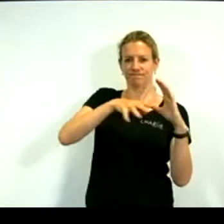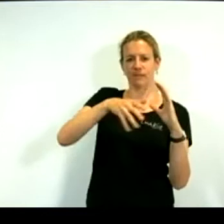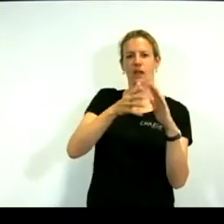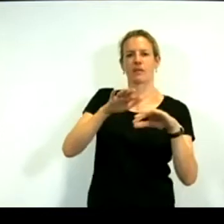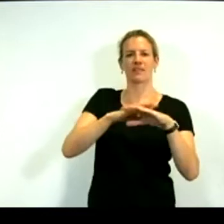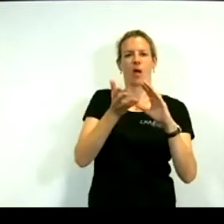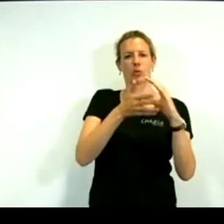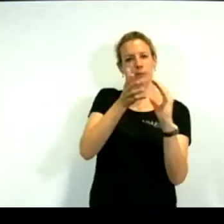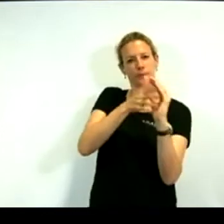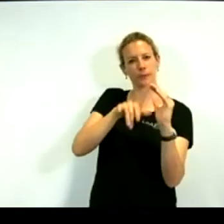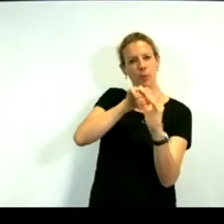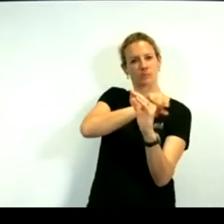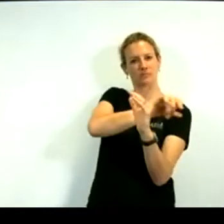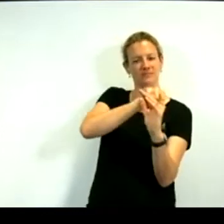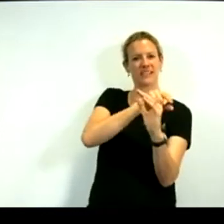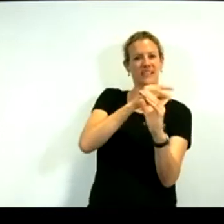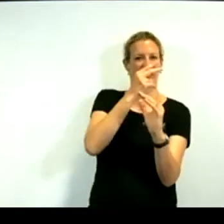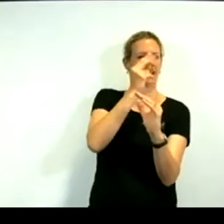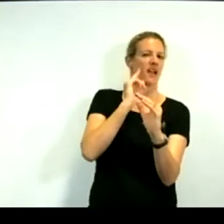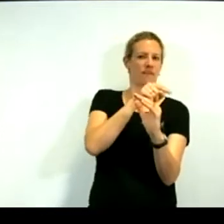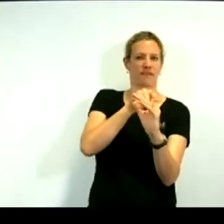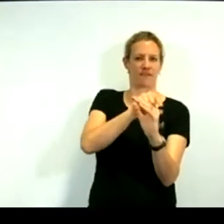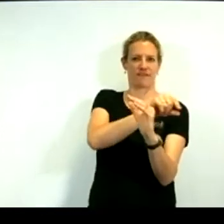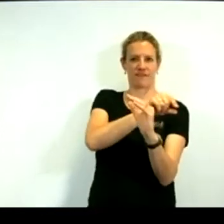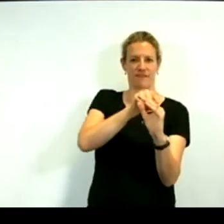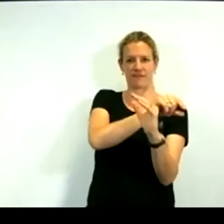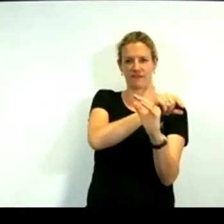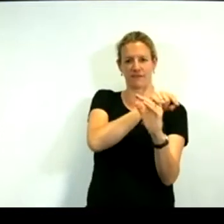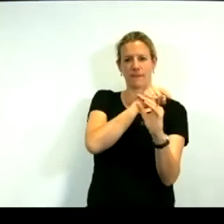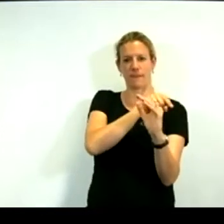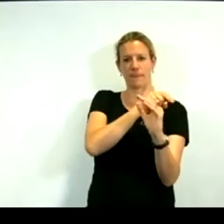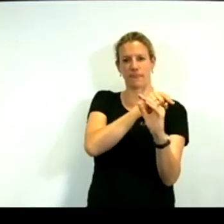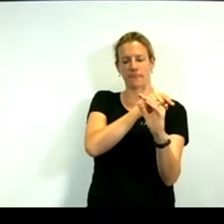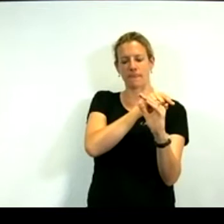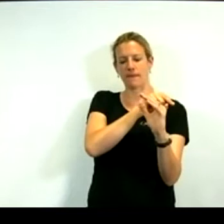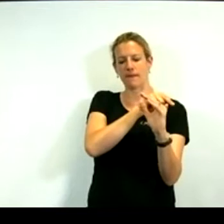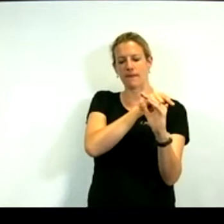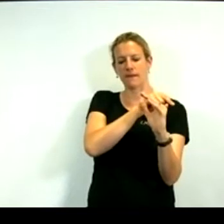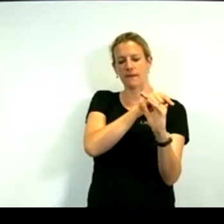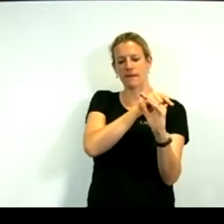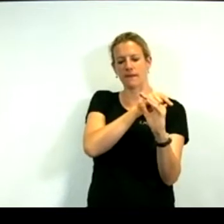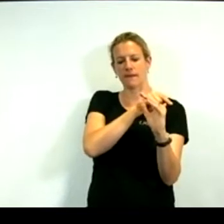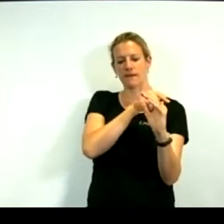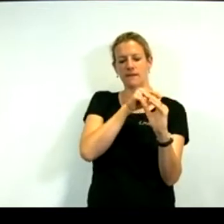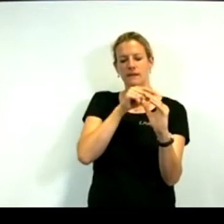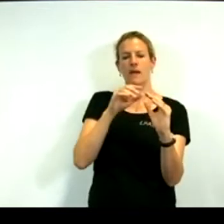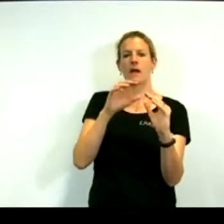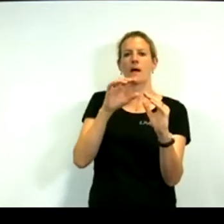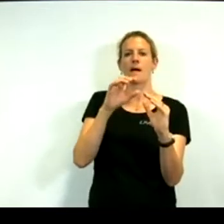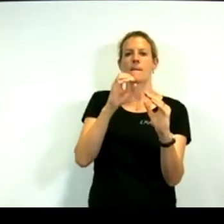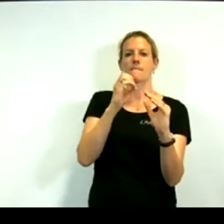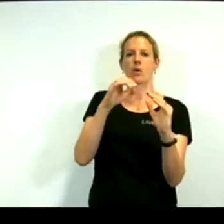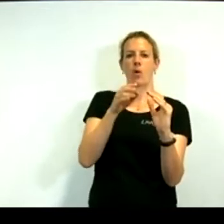It's different. It's a little bit to the side, as you can see in the picture. And the macula is where you have your